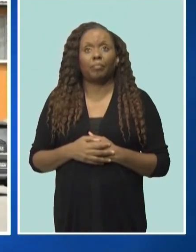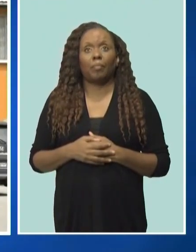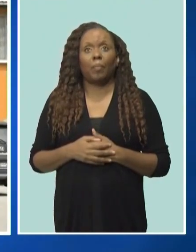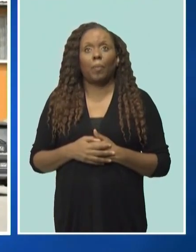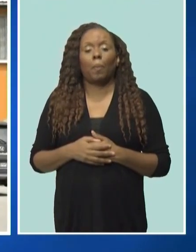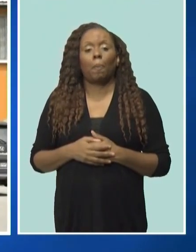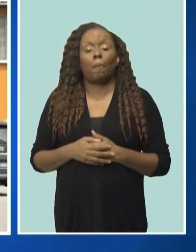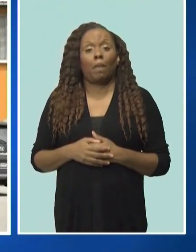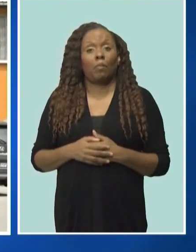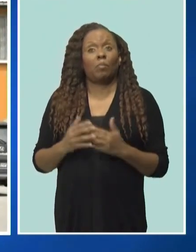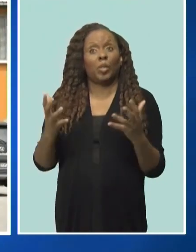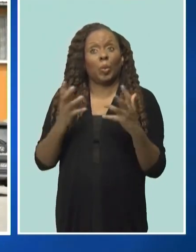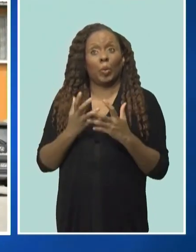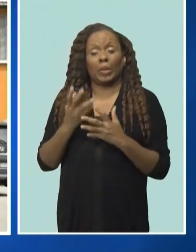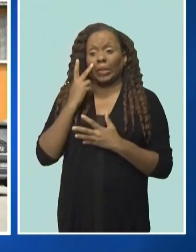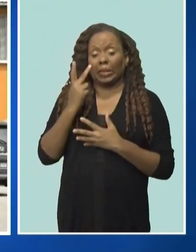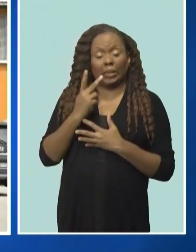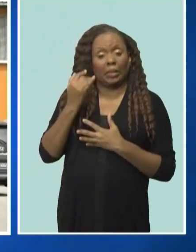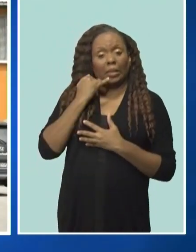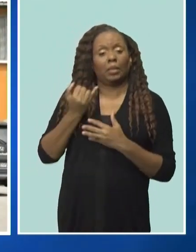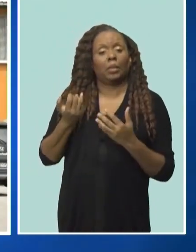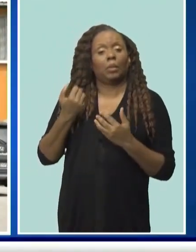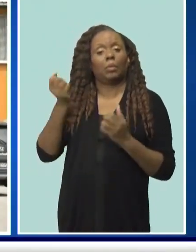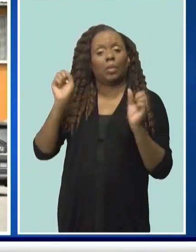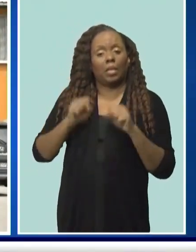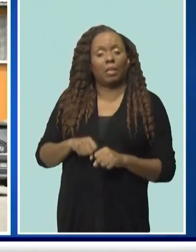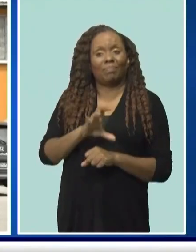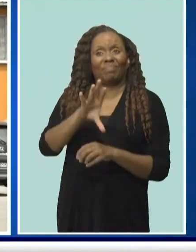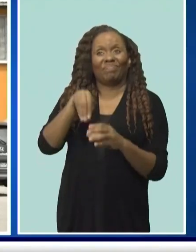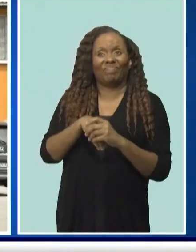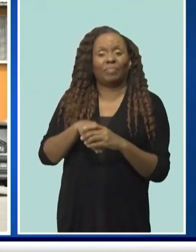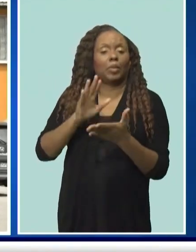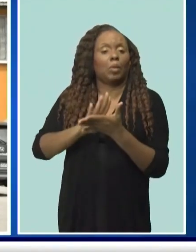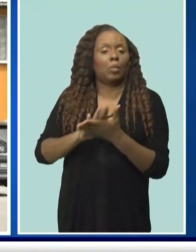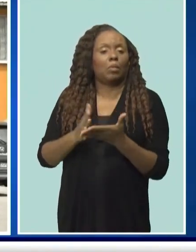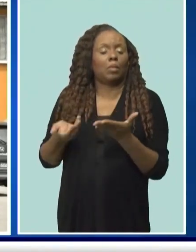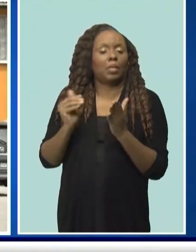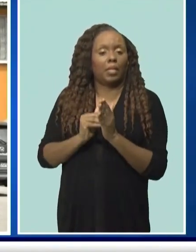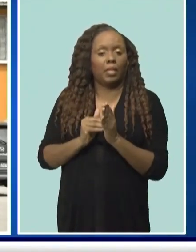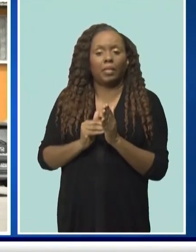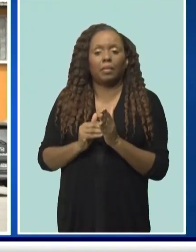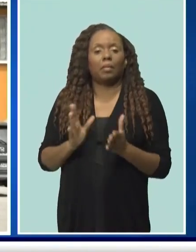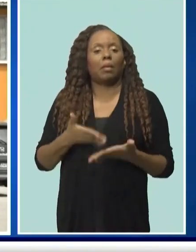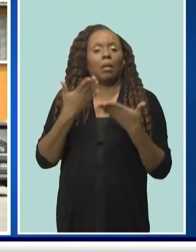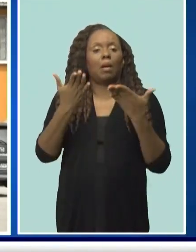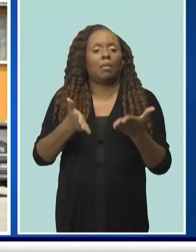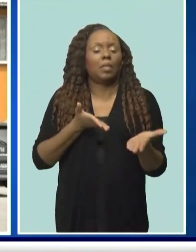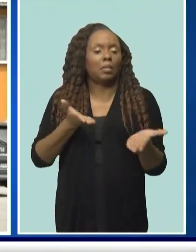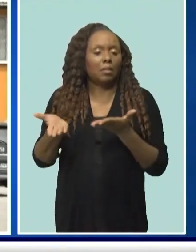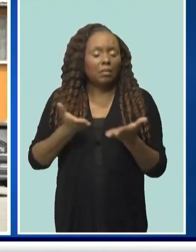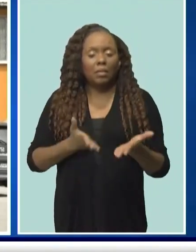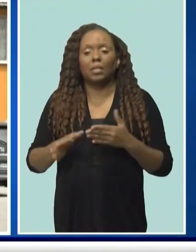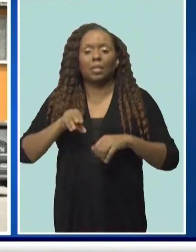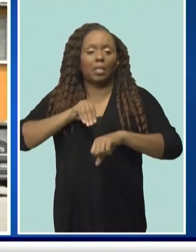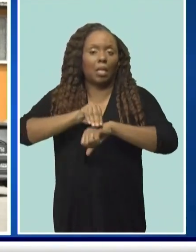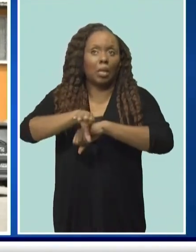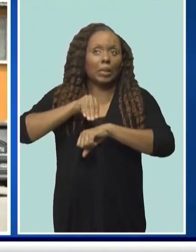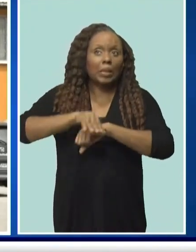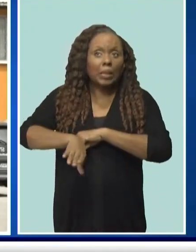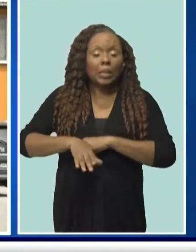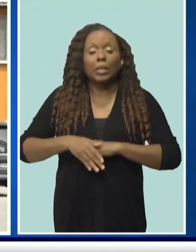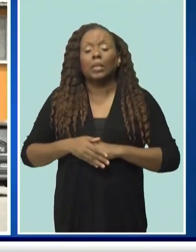the schools in relation to offering some counseling, offering some services in the schools. We